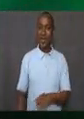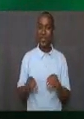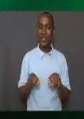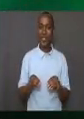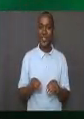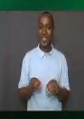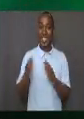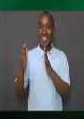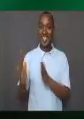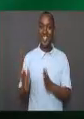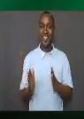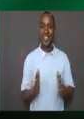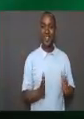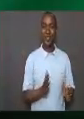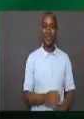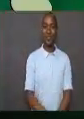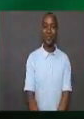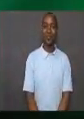Students, let's get ready.